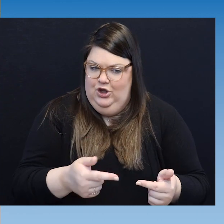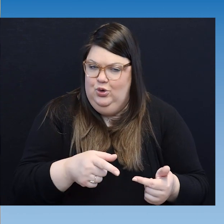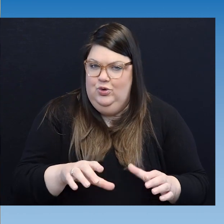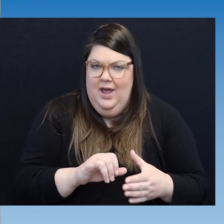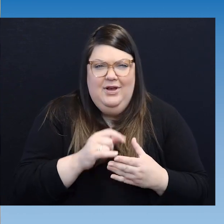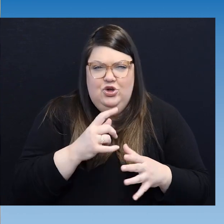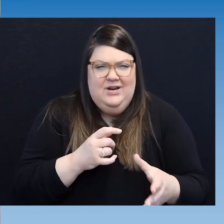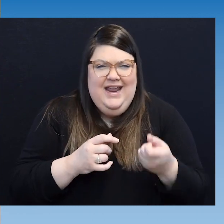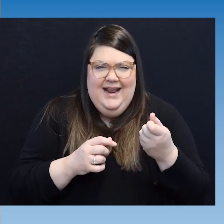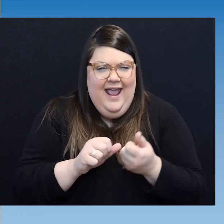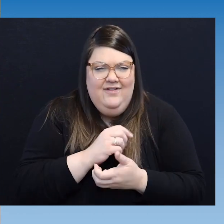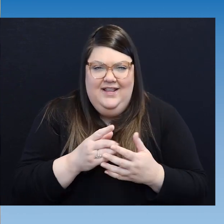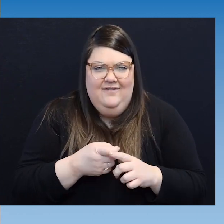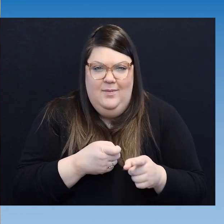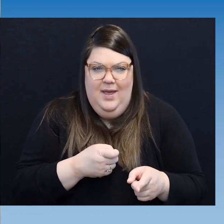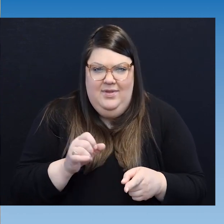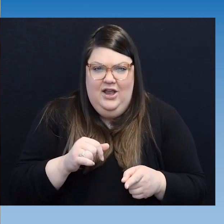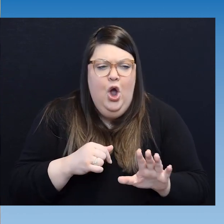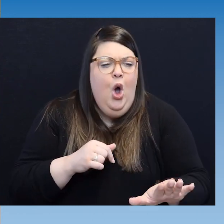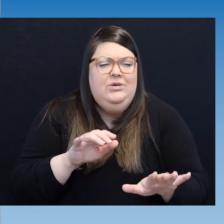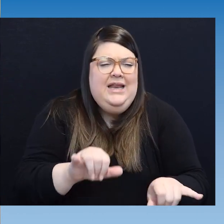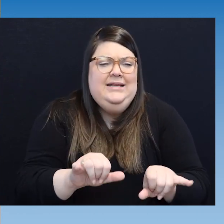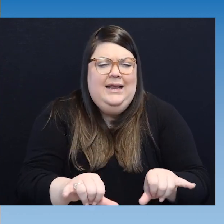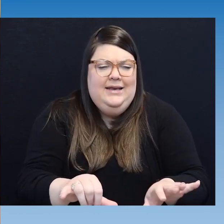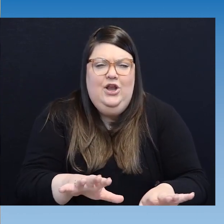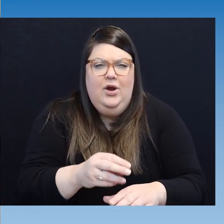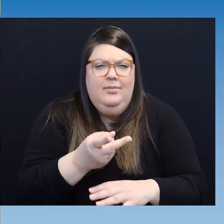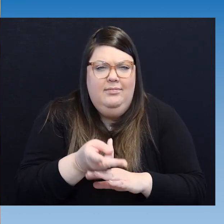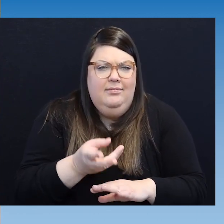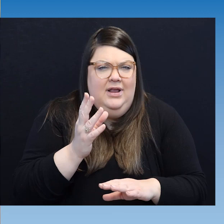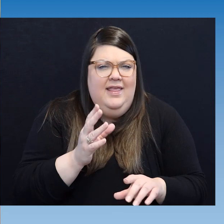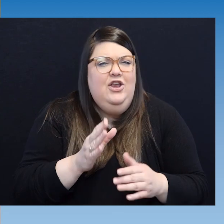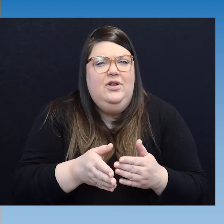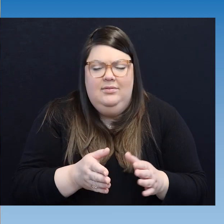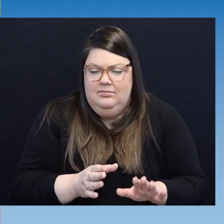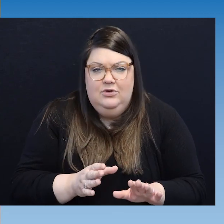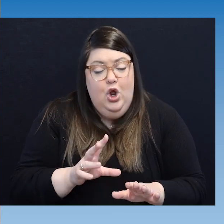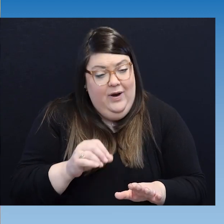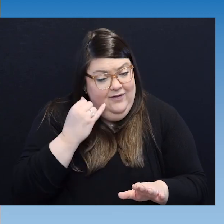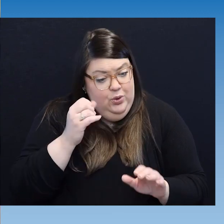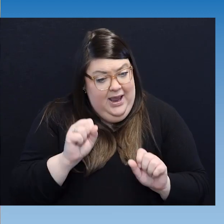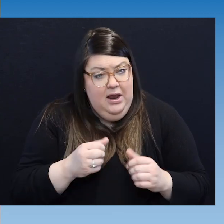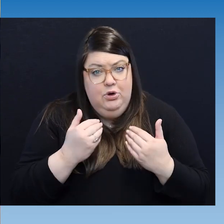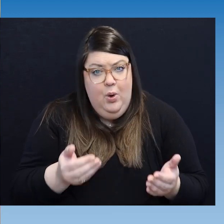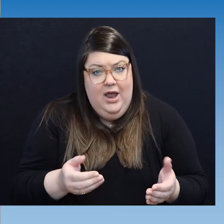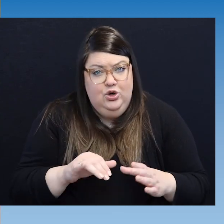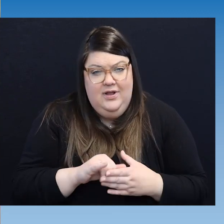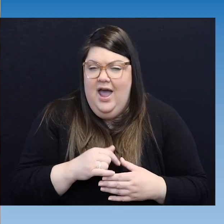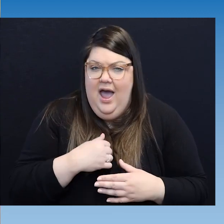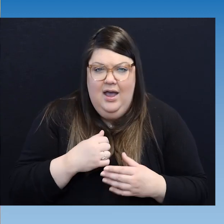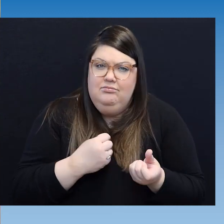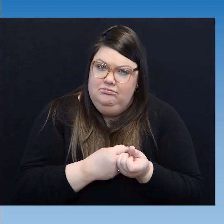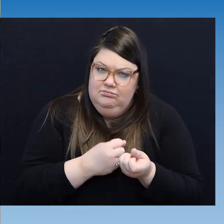know, because you don't want to take everything from them and like, you're bedridden, that's the end of it. No, if you can do it, then go ahead and do it. And I'm all